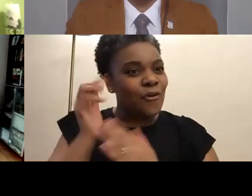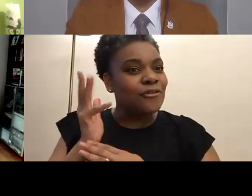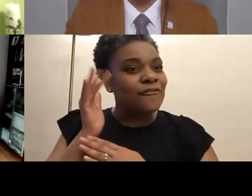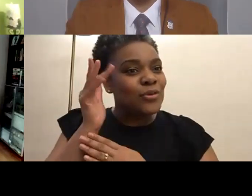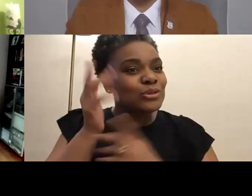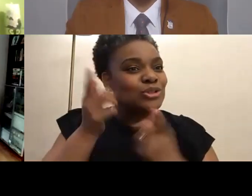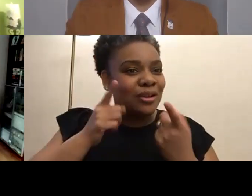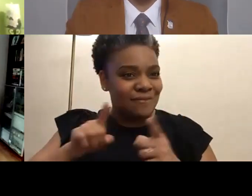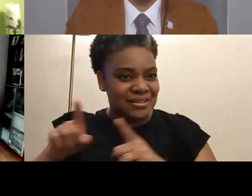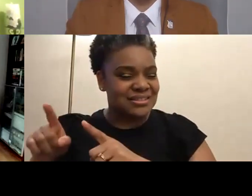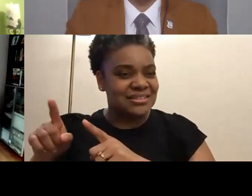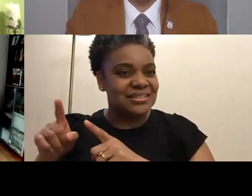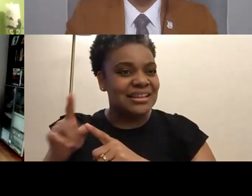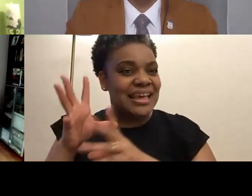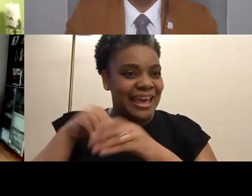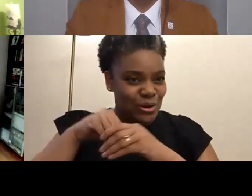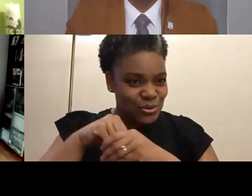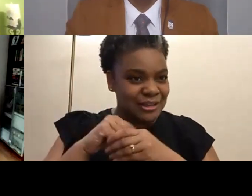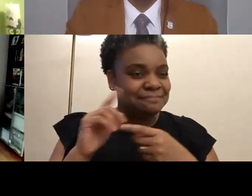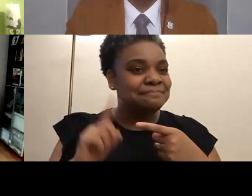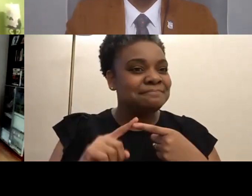upcoming. Those include